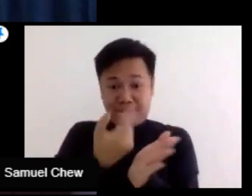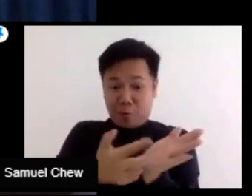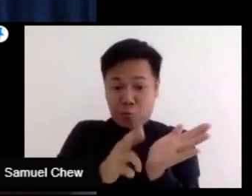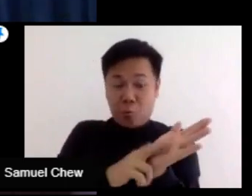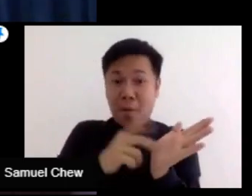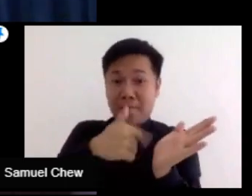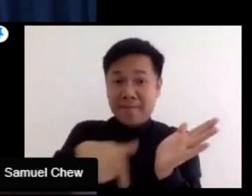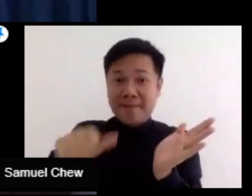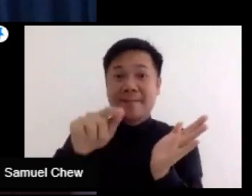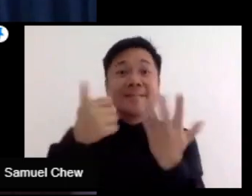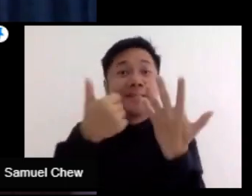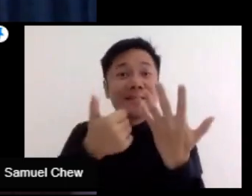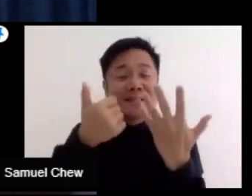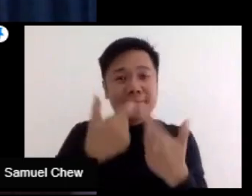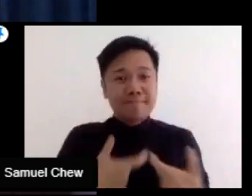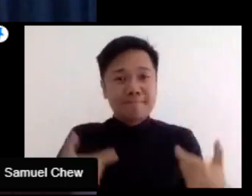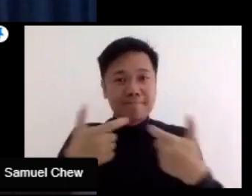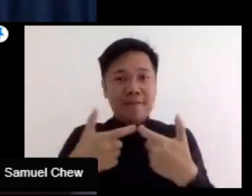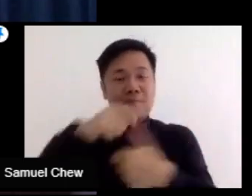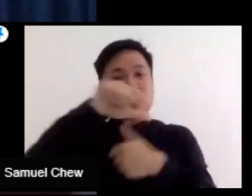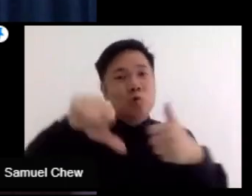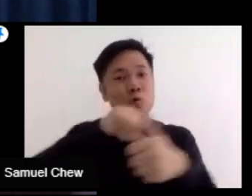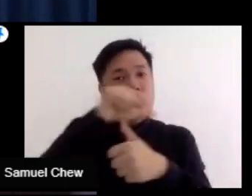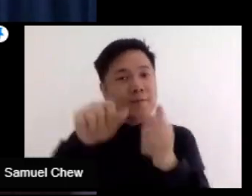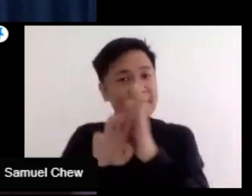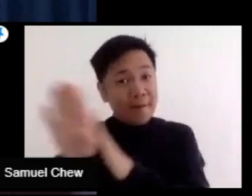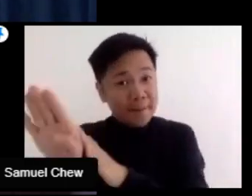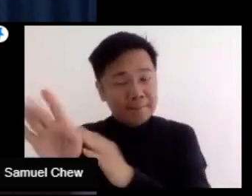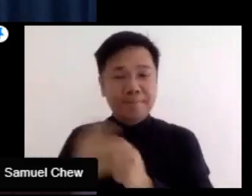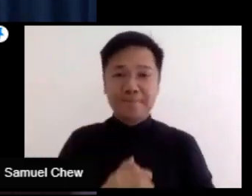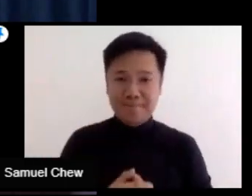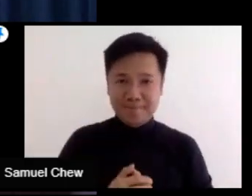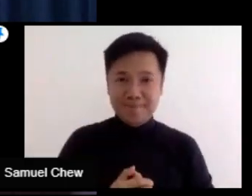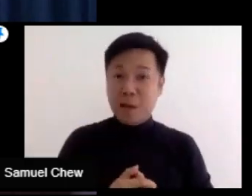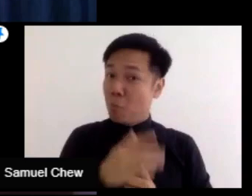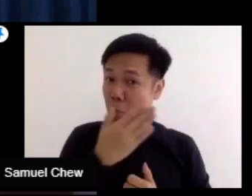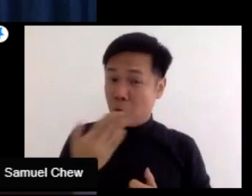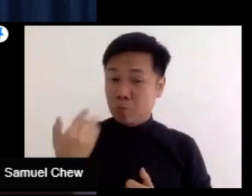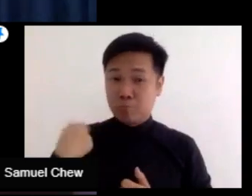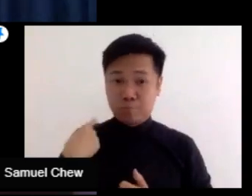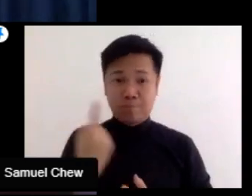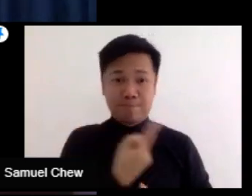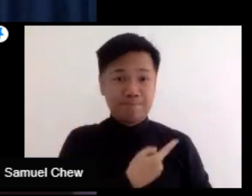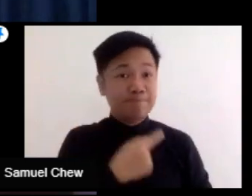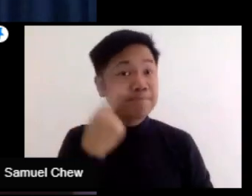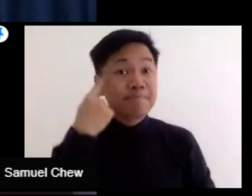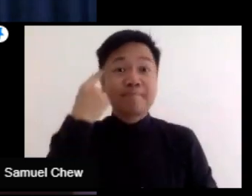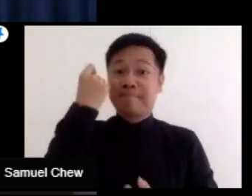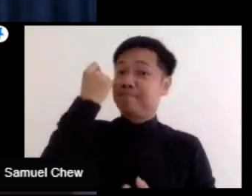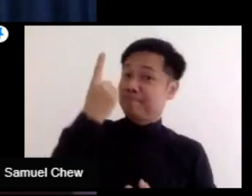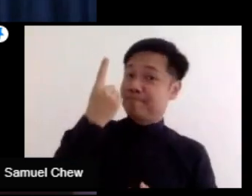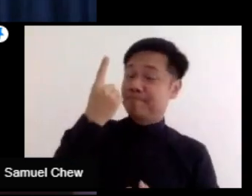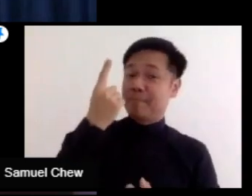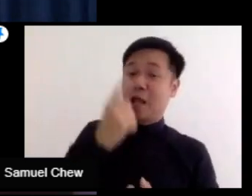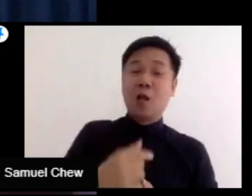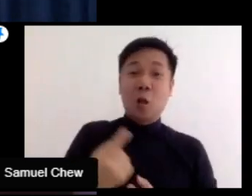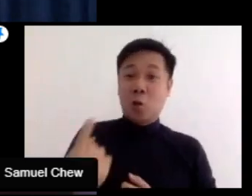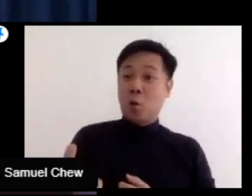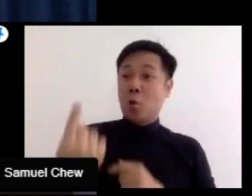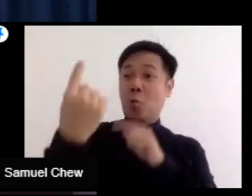the Committee on Social Development. In our understanding, there should be only a single